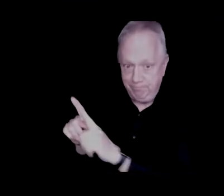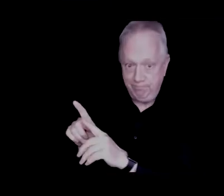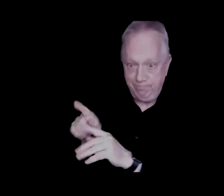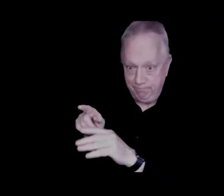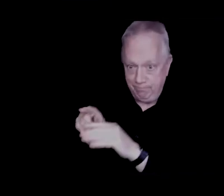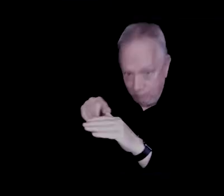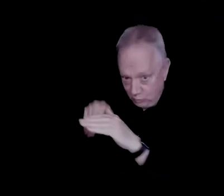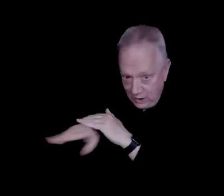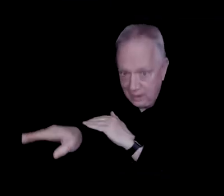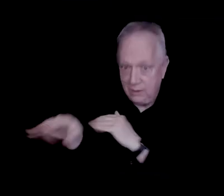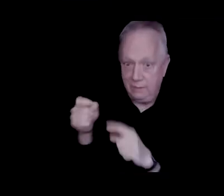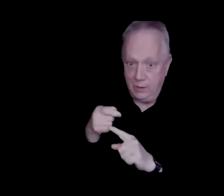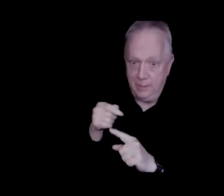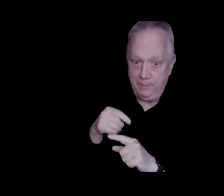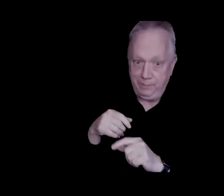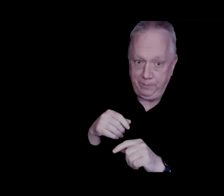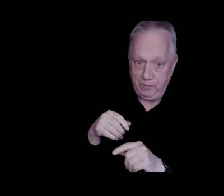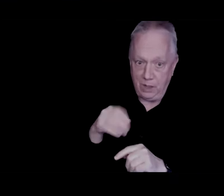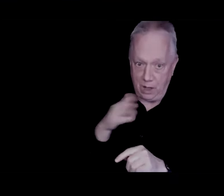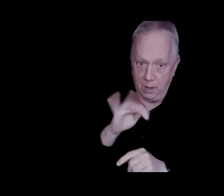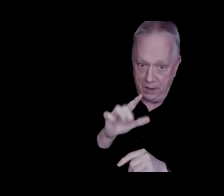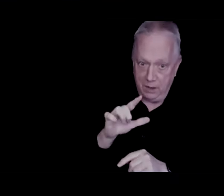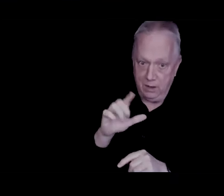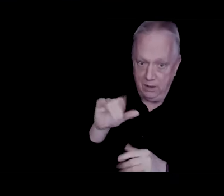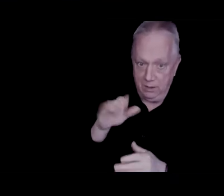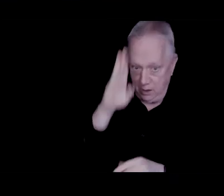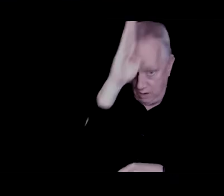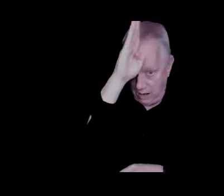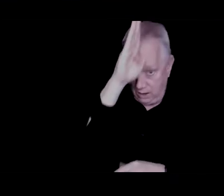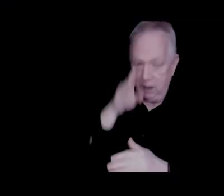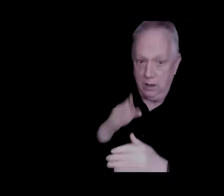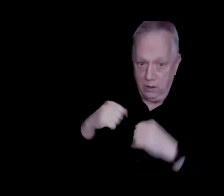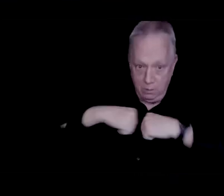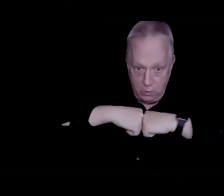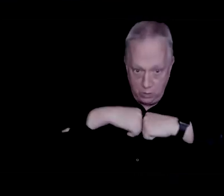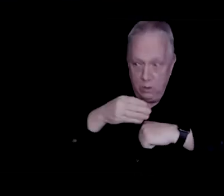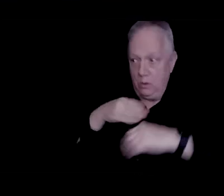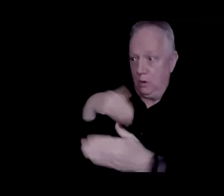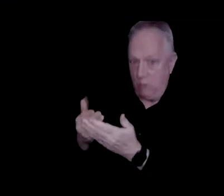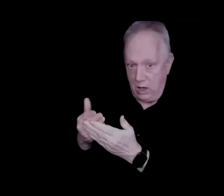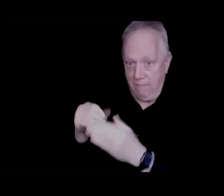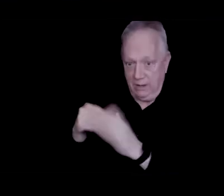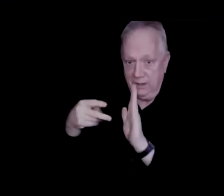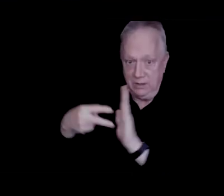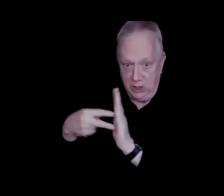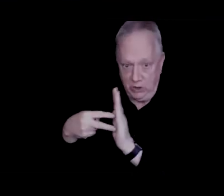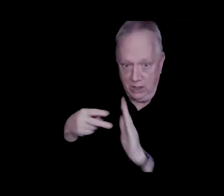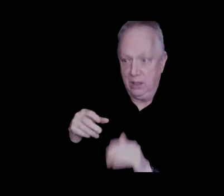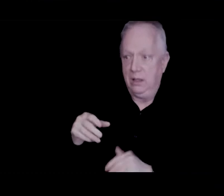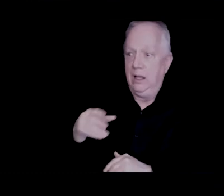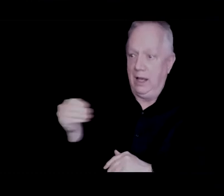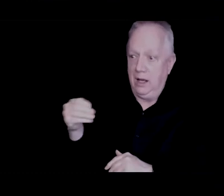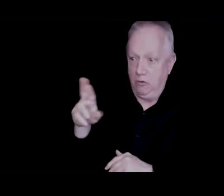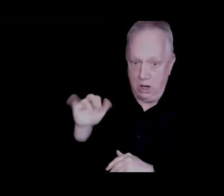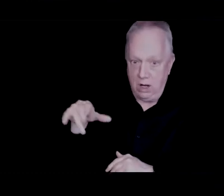we go from Erbil in Iraq and through the border to arrive in Syria and in Raqqa,